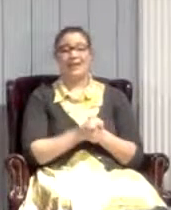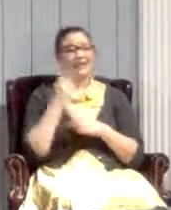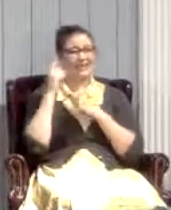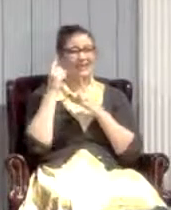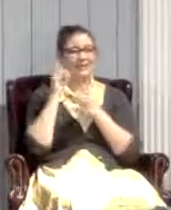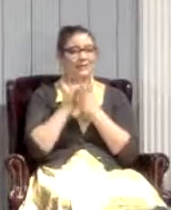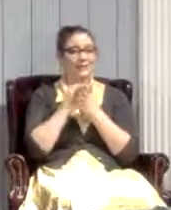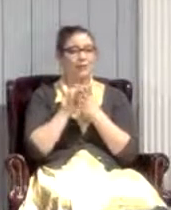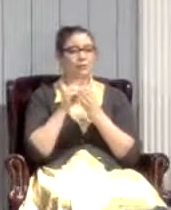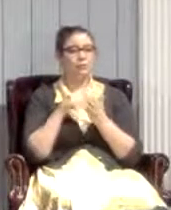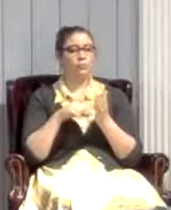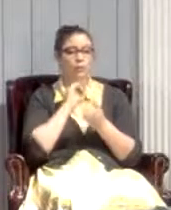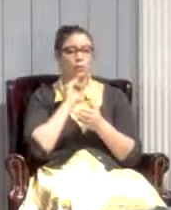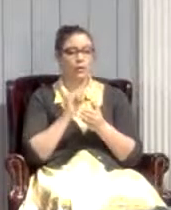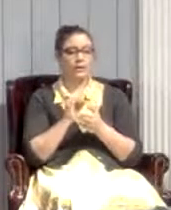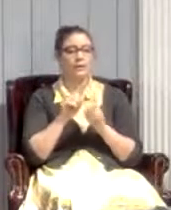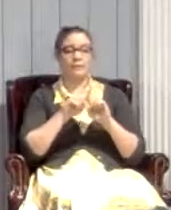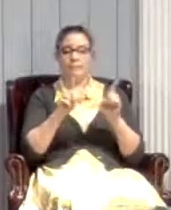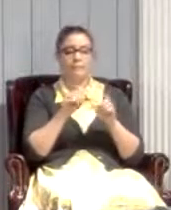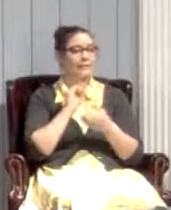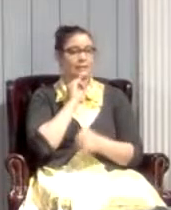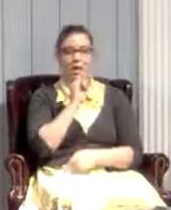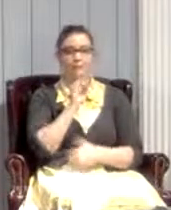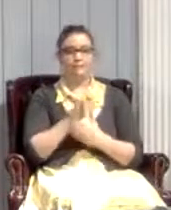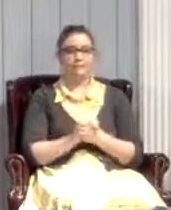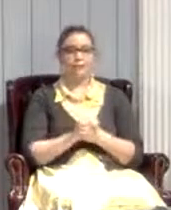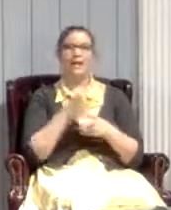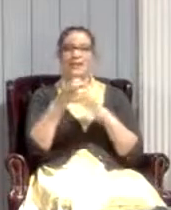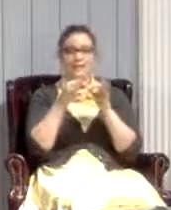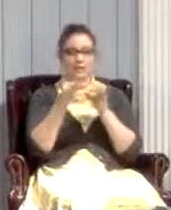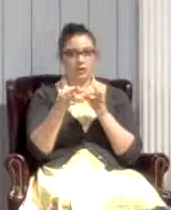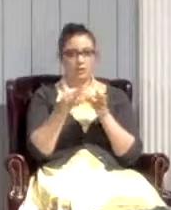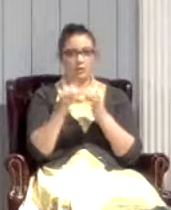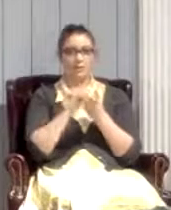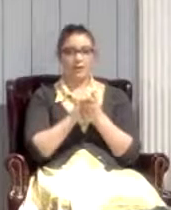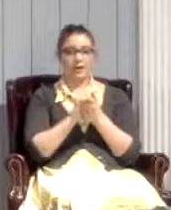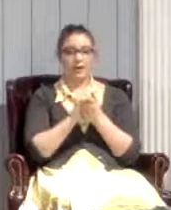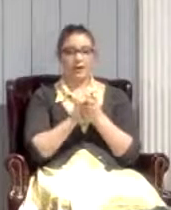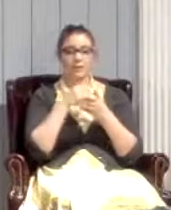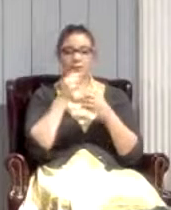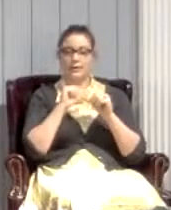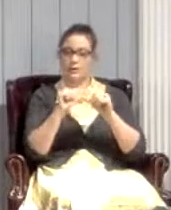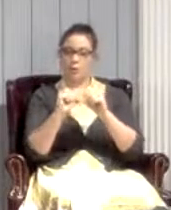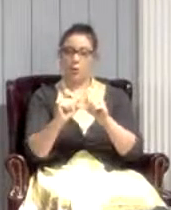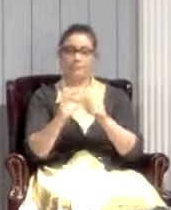is, but it isn't. And he's going to describe that as we go on in the passage. So